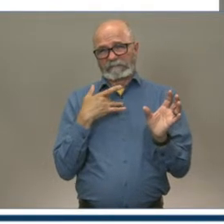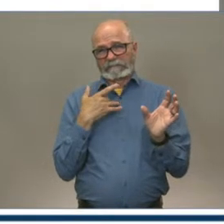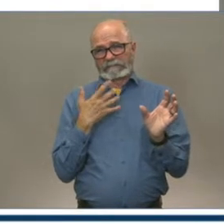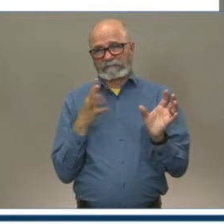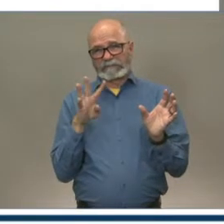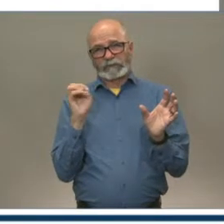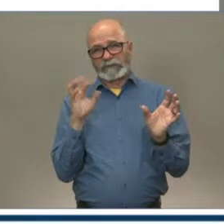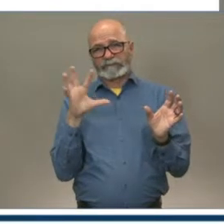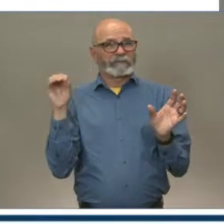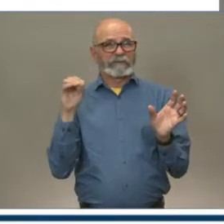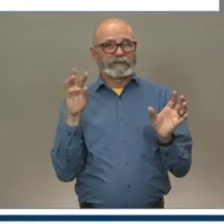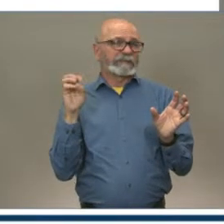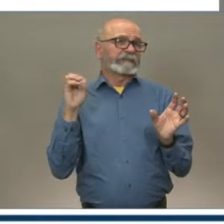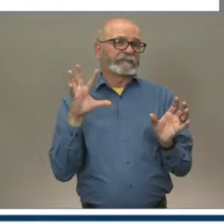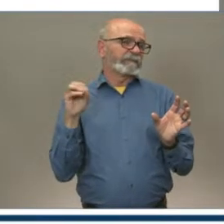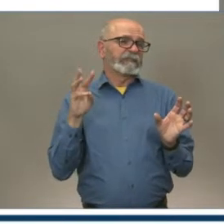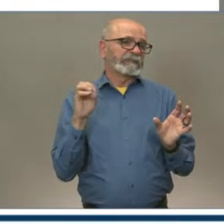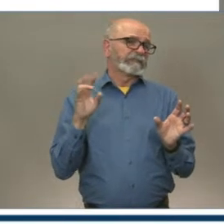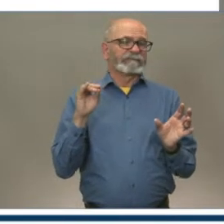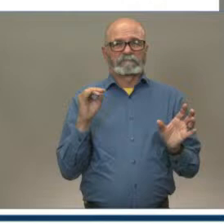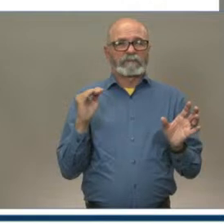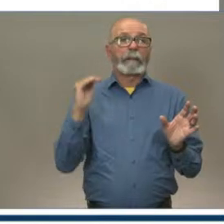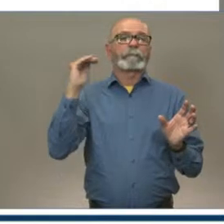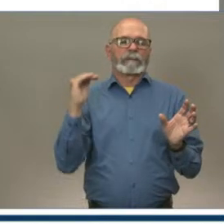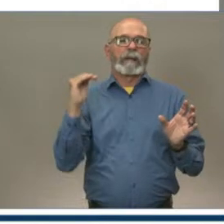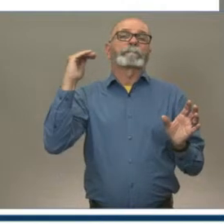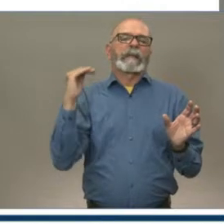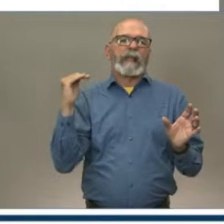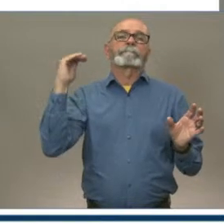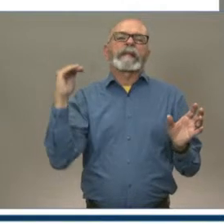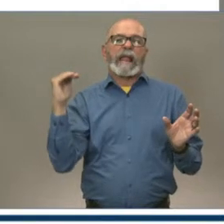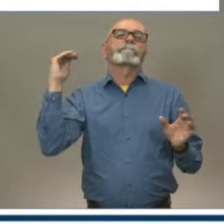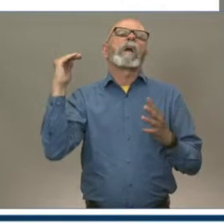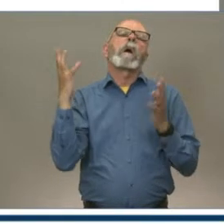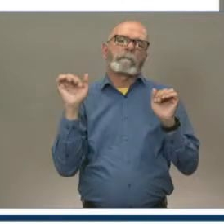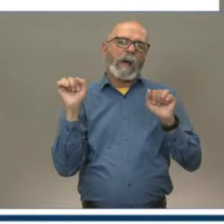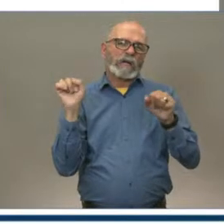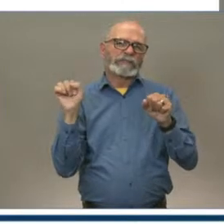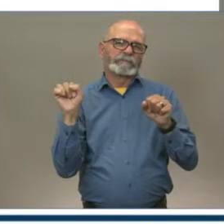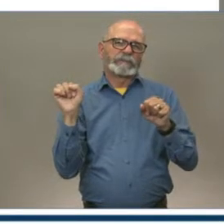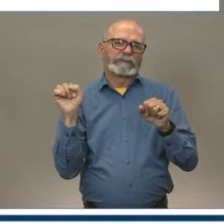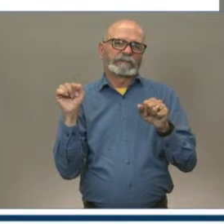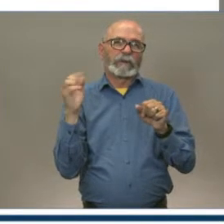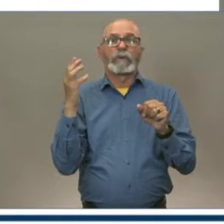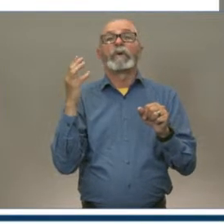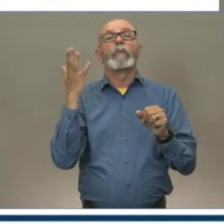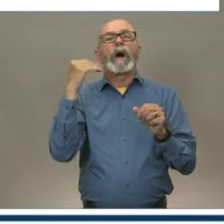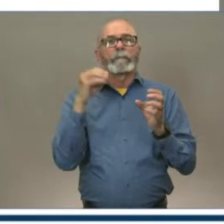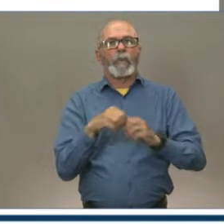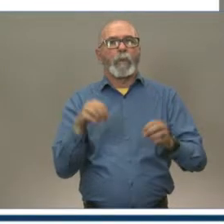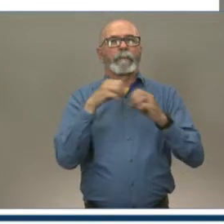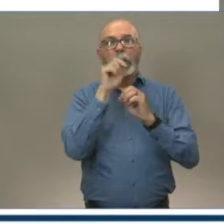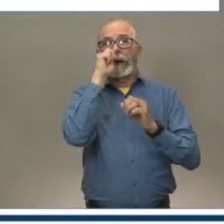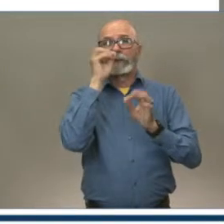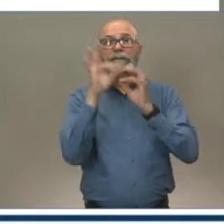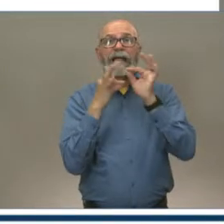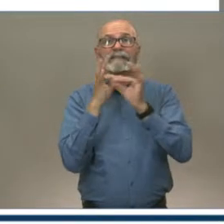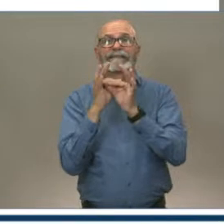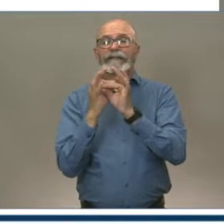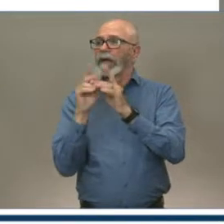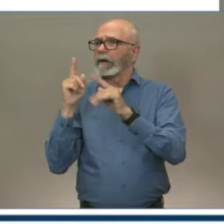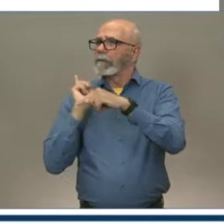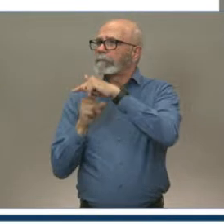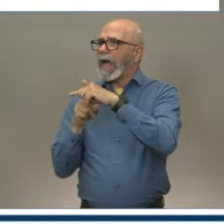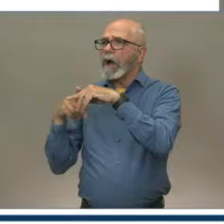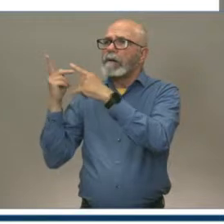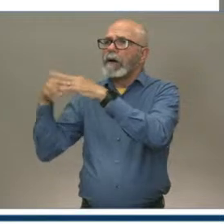50s, 60s, maybe even a little higher. That's entirely as we're having more spread, but it's also a result of the fact